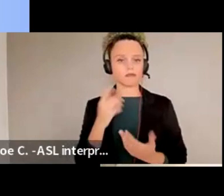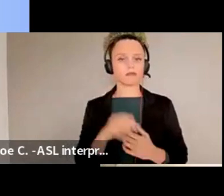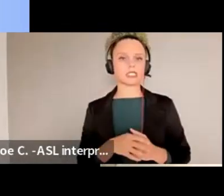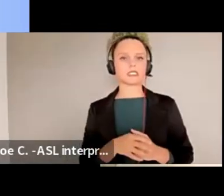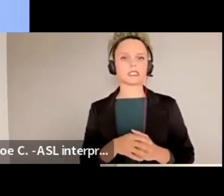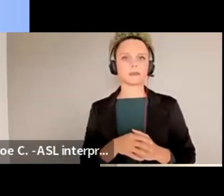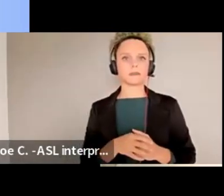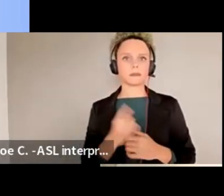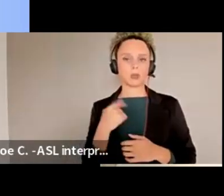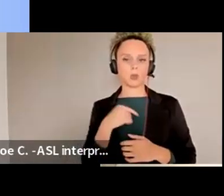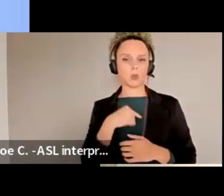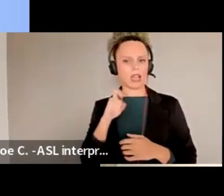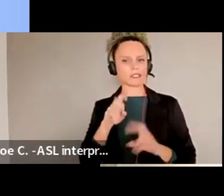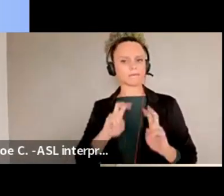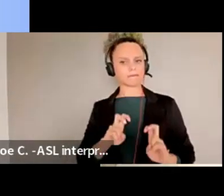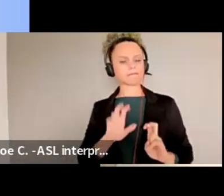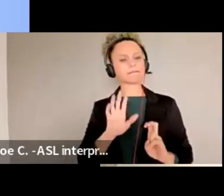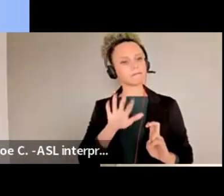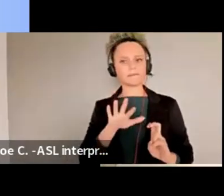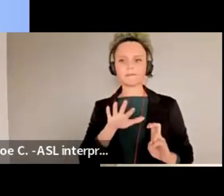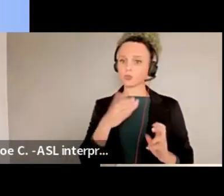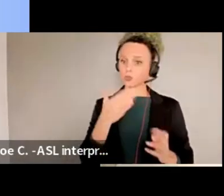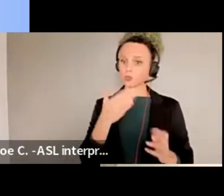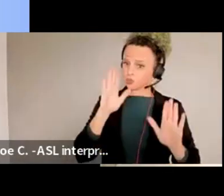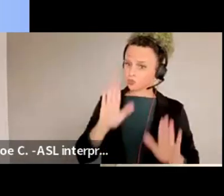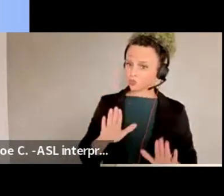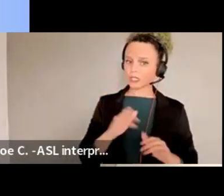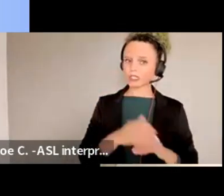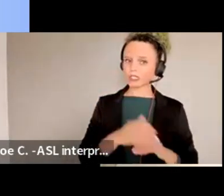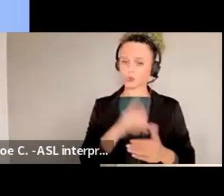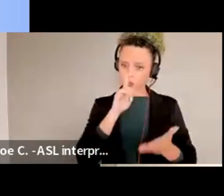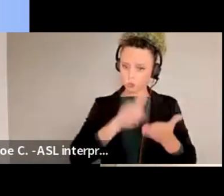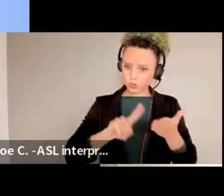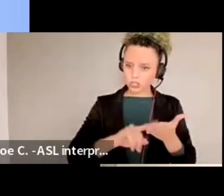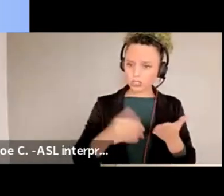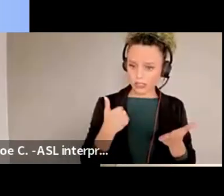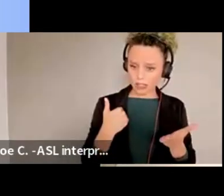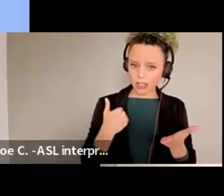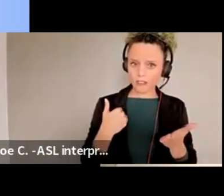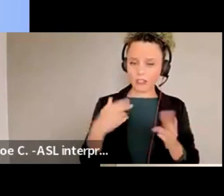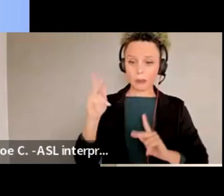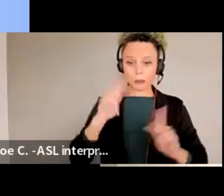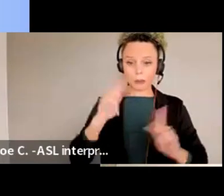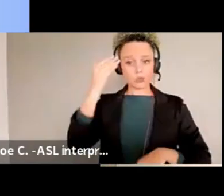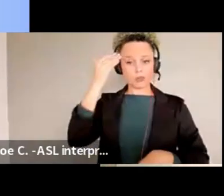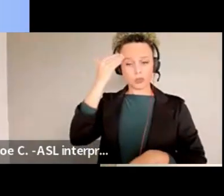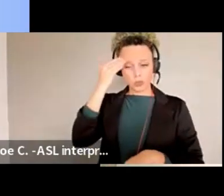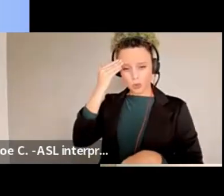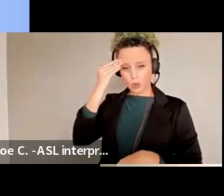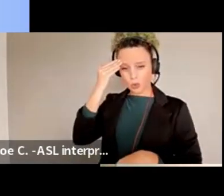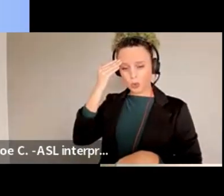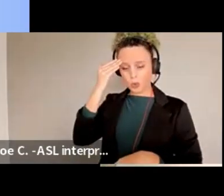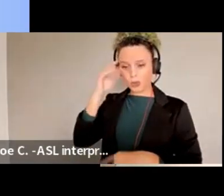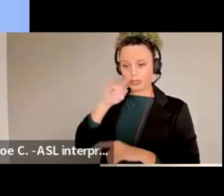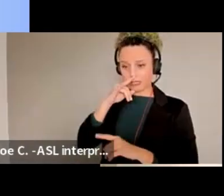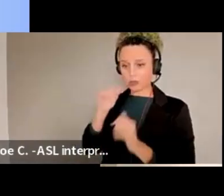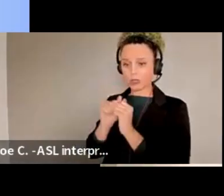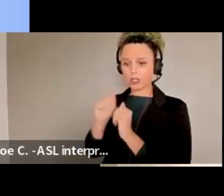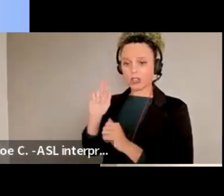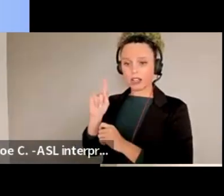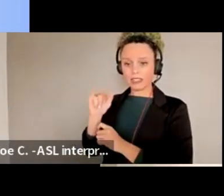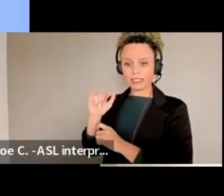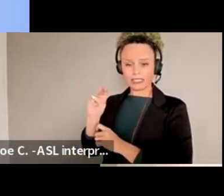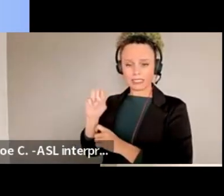negative. So I think that that's something that we have to look at. Is that's great that there's research and